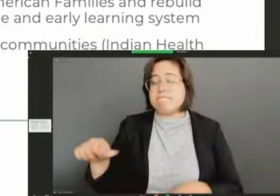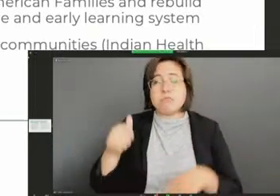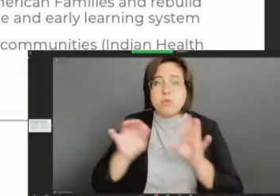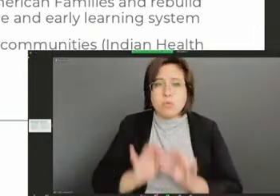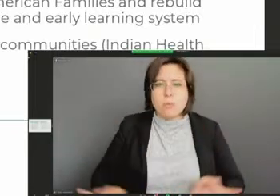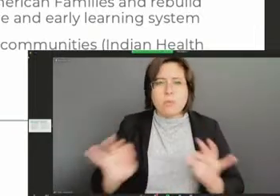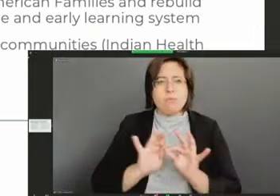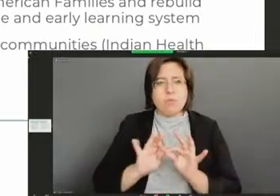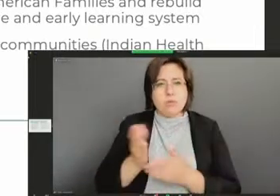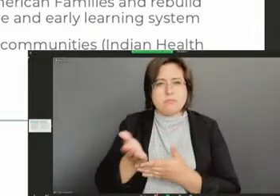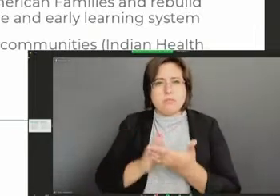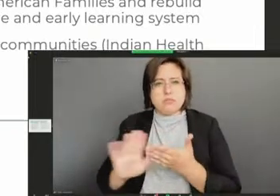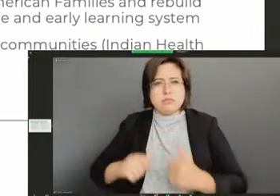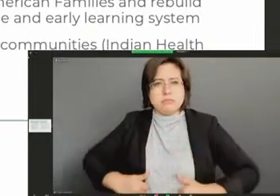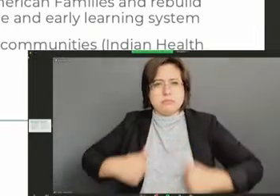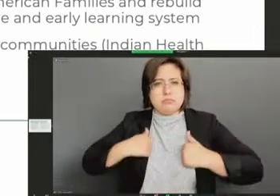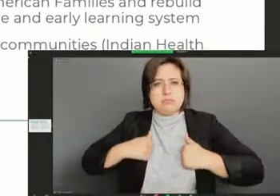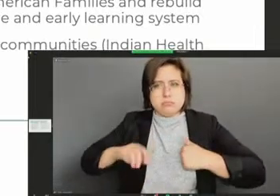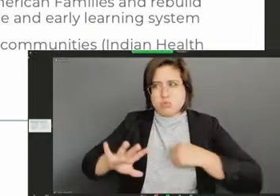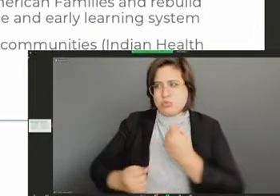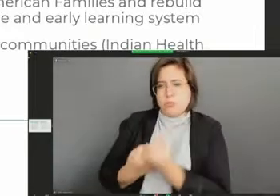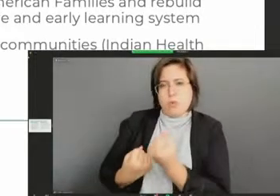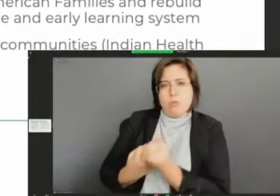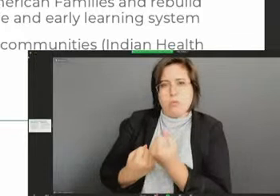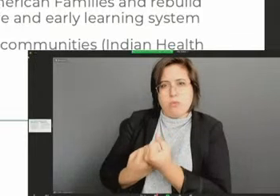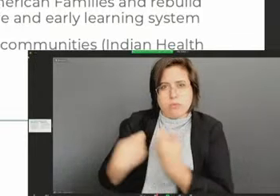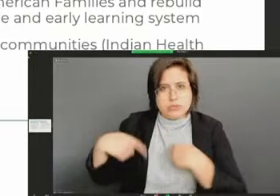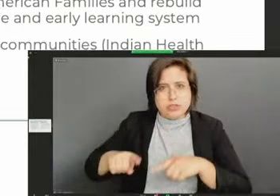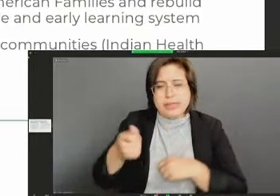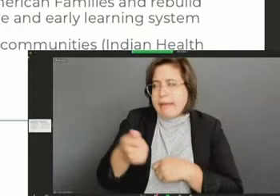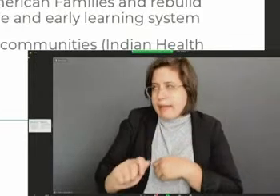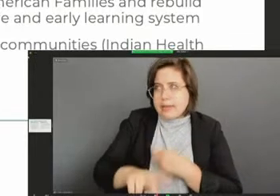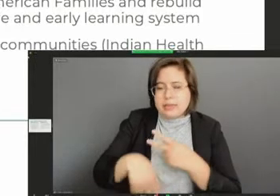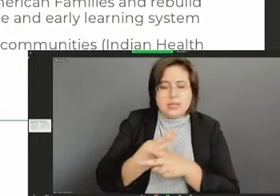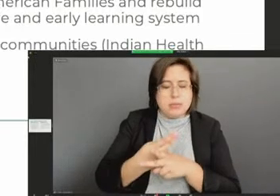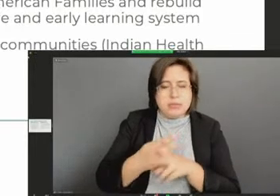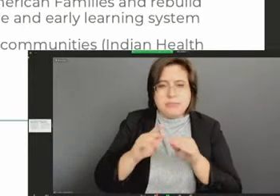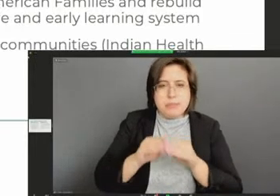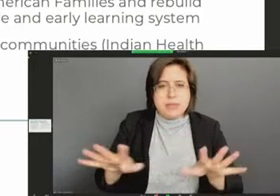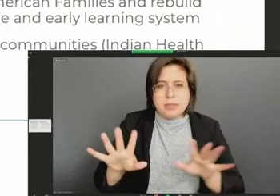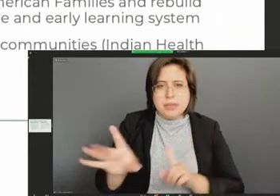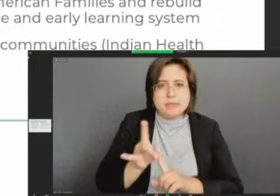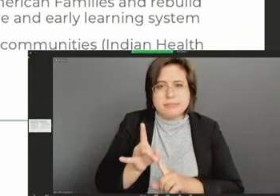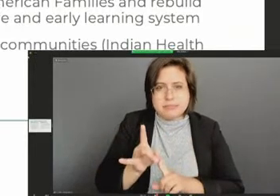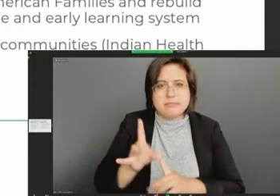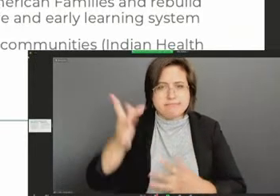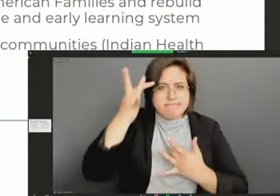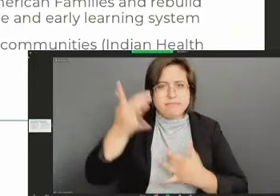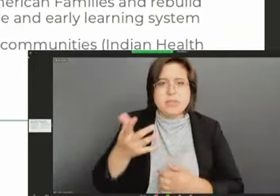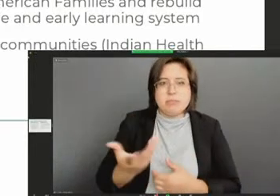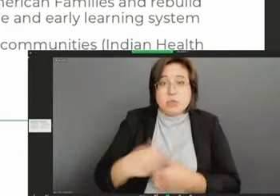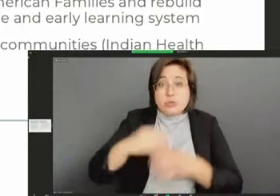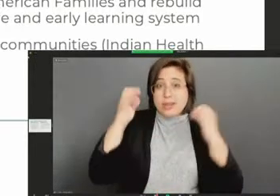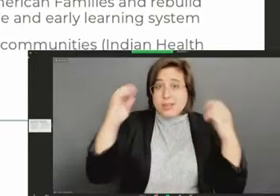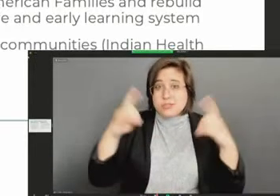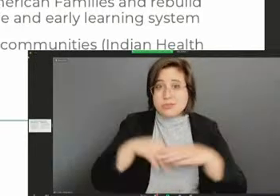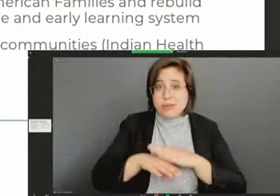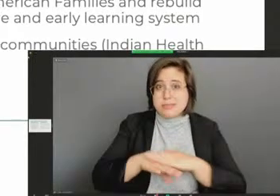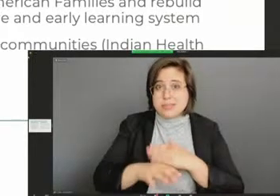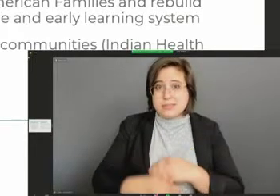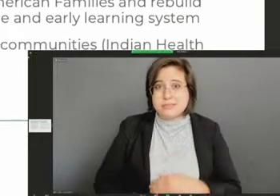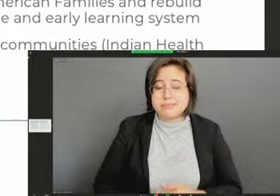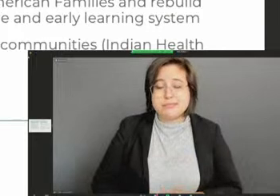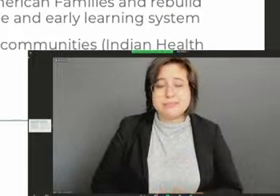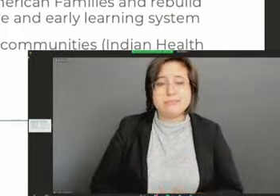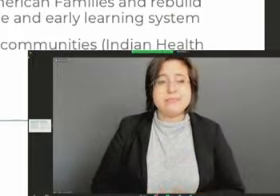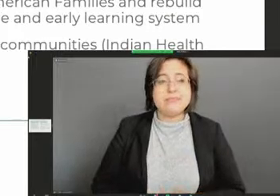aspects of their support during any pandemic, including educational access. So